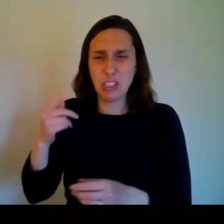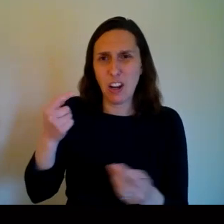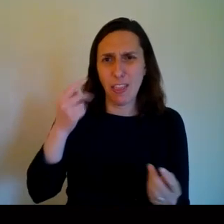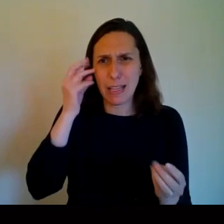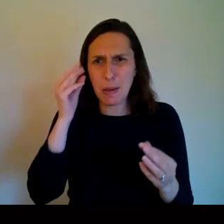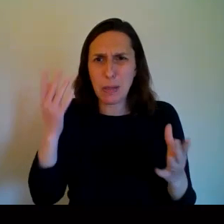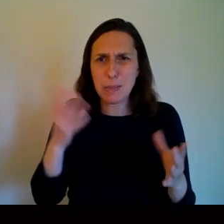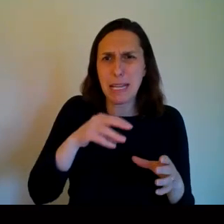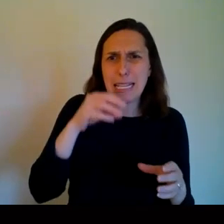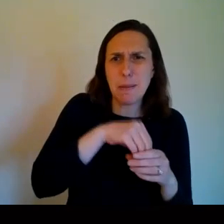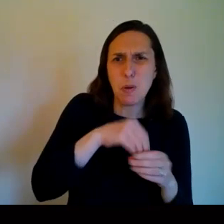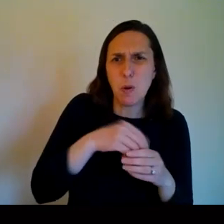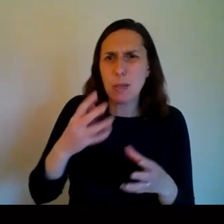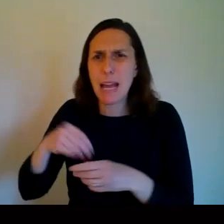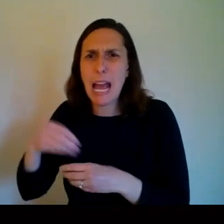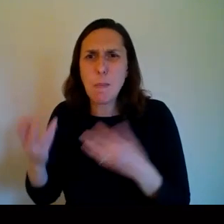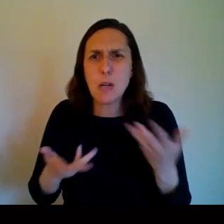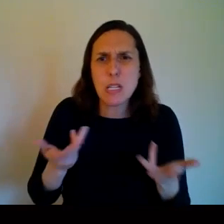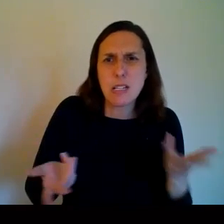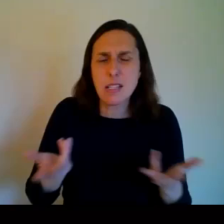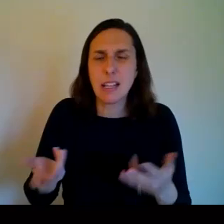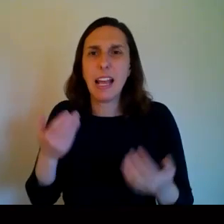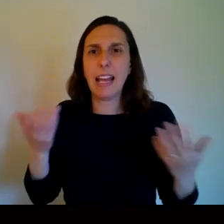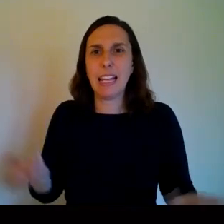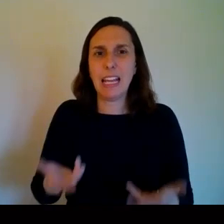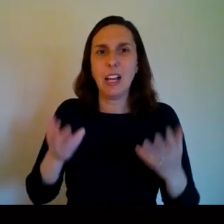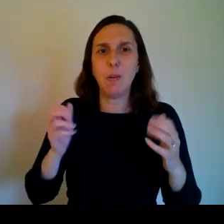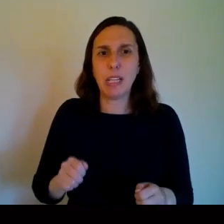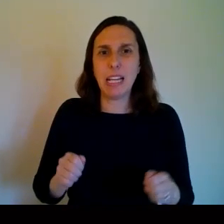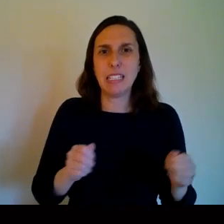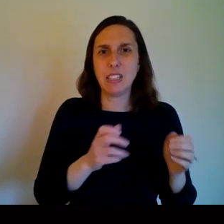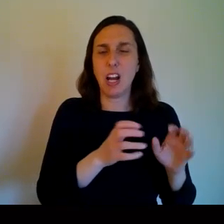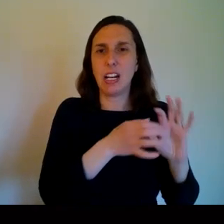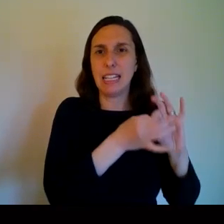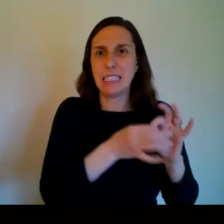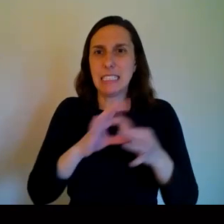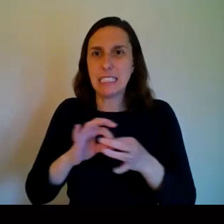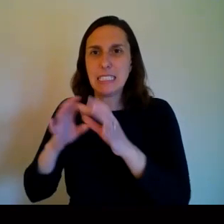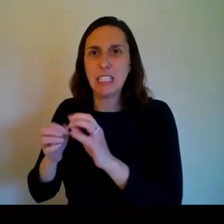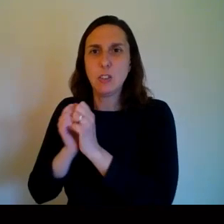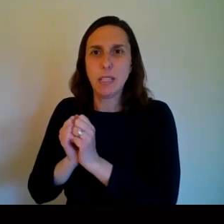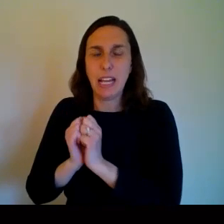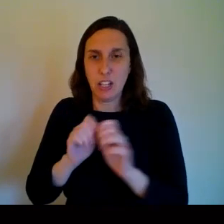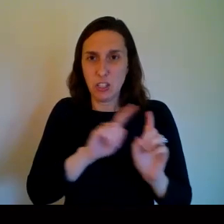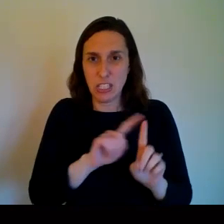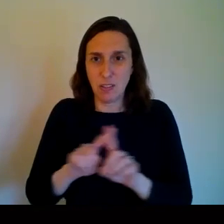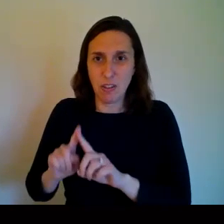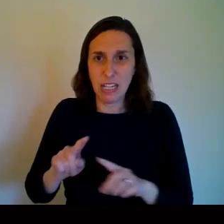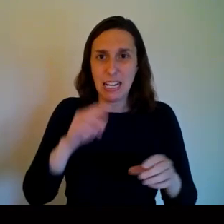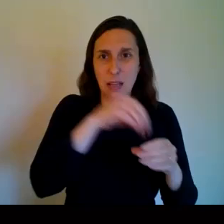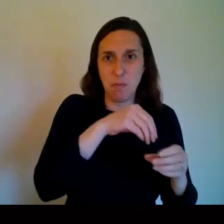output. And here we can start chaining together different inputs and outputs.